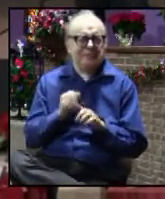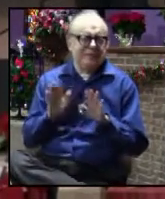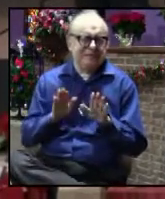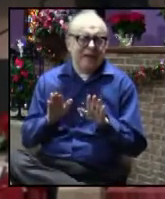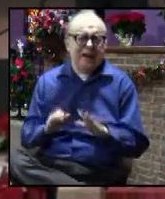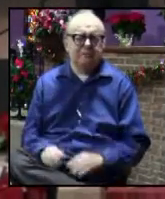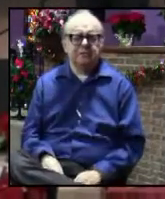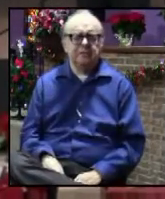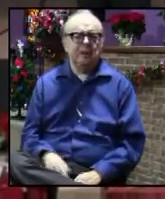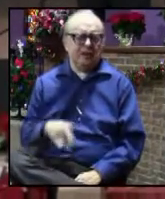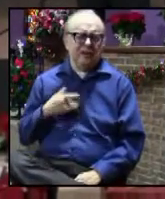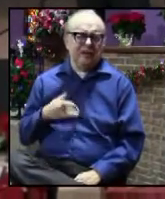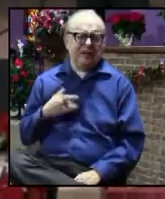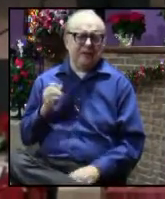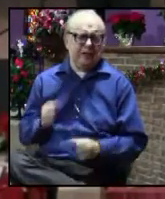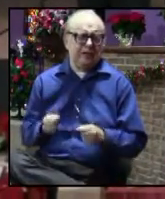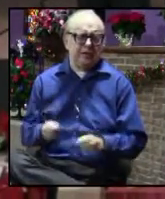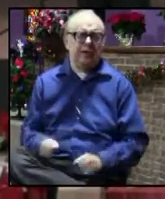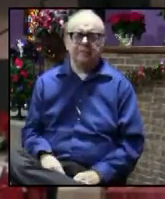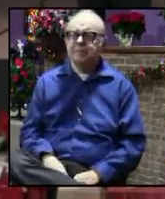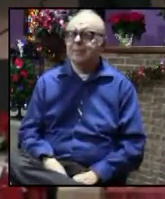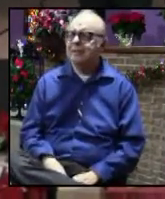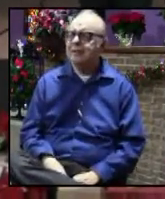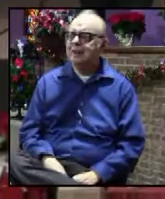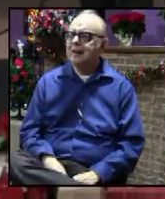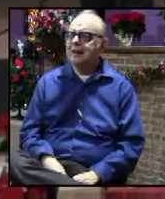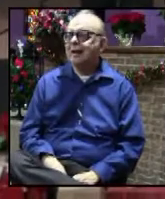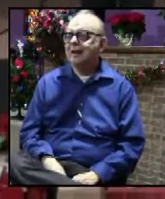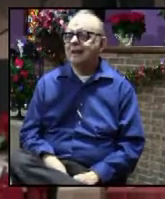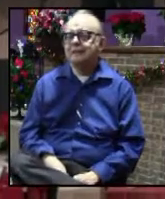See, you guys are all losing it.